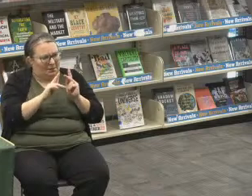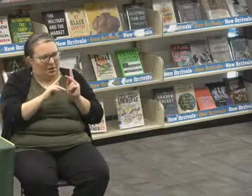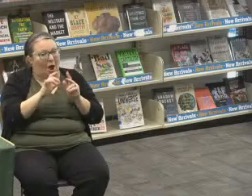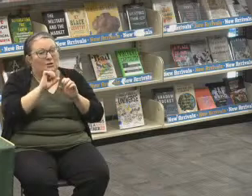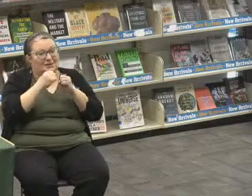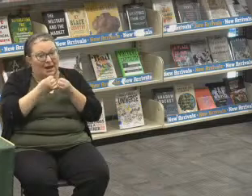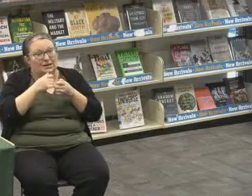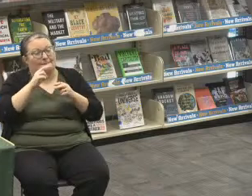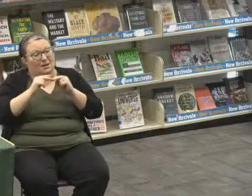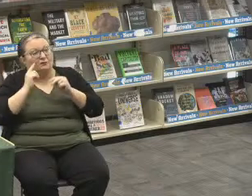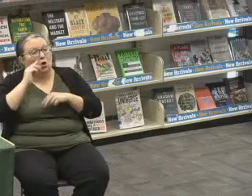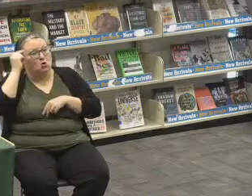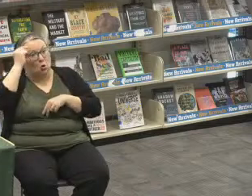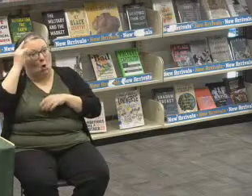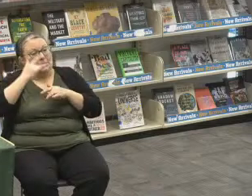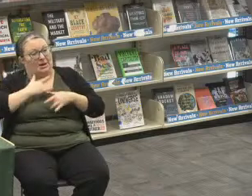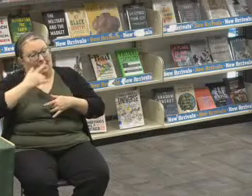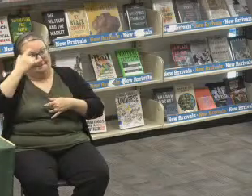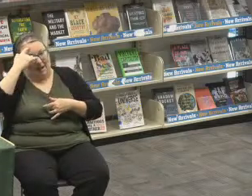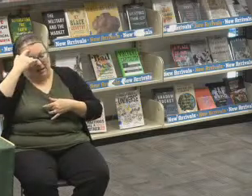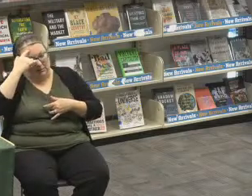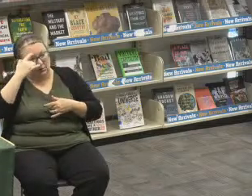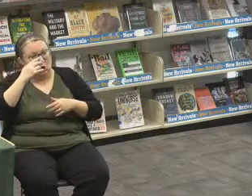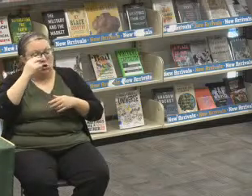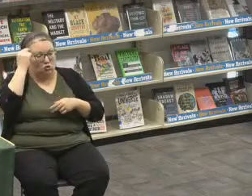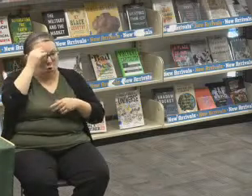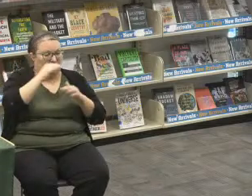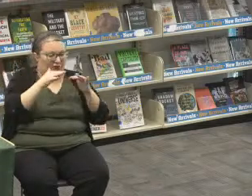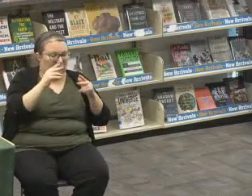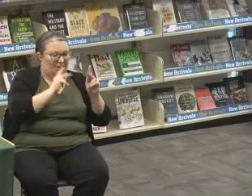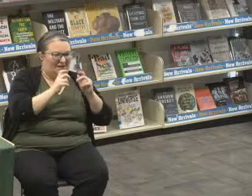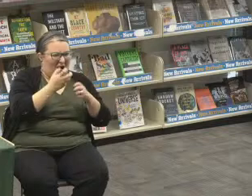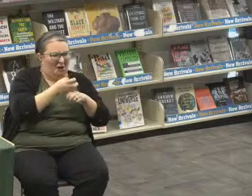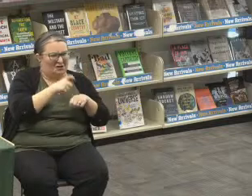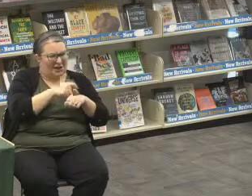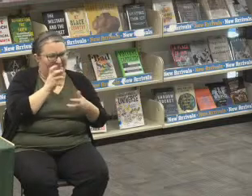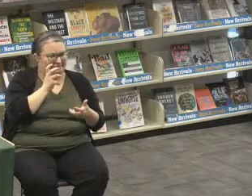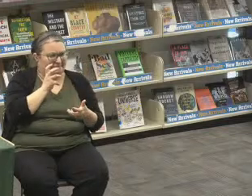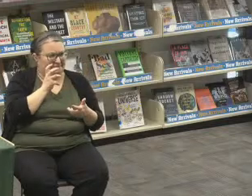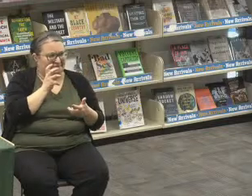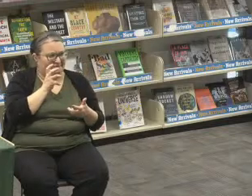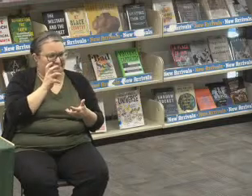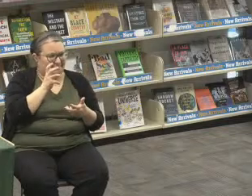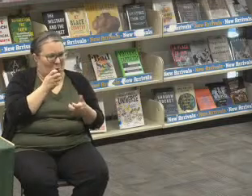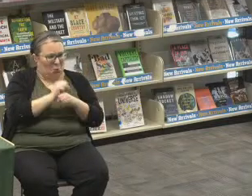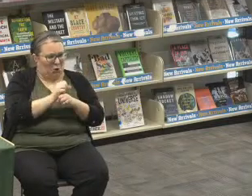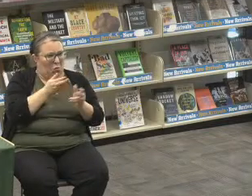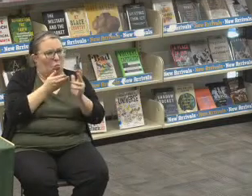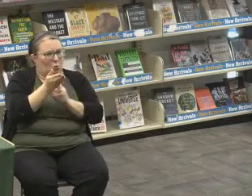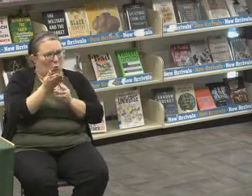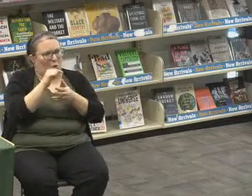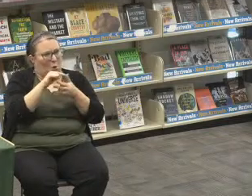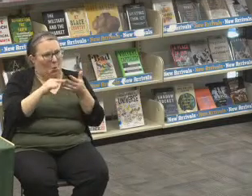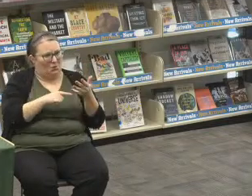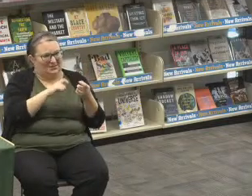mind. These are ones that neurodiverse people sometimes have a very difficult time being able to work through.